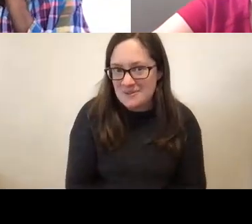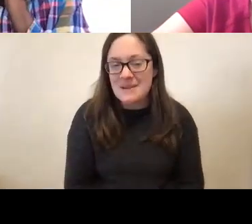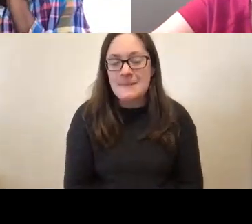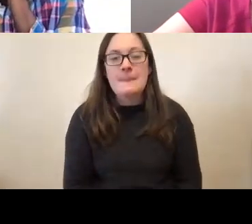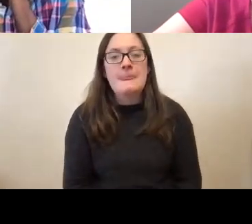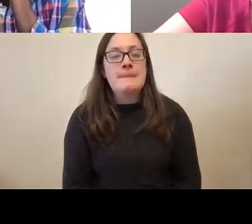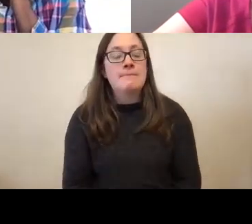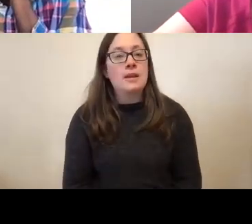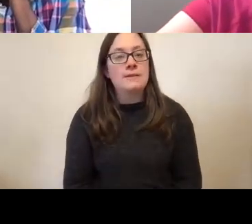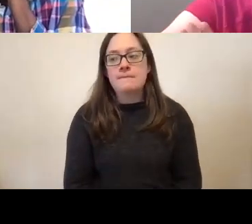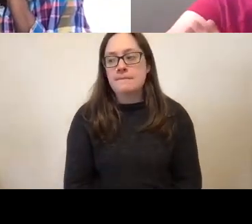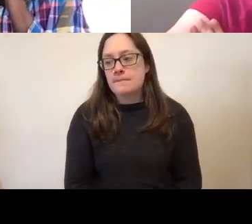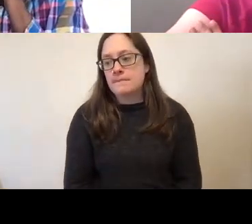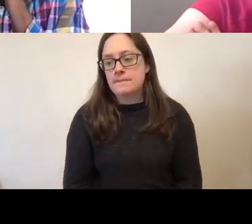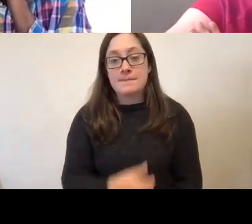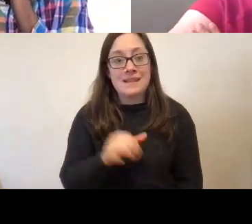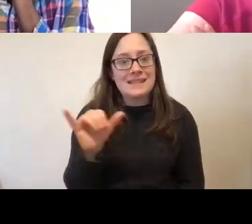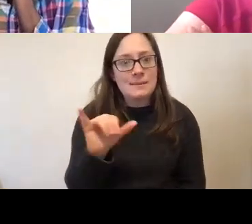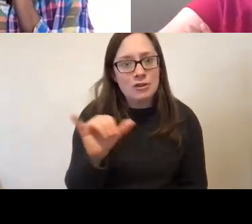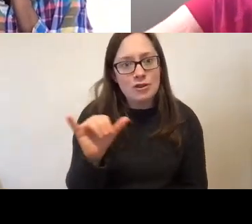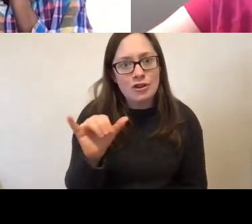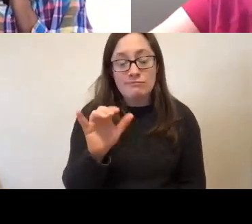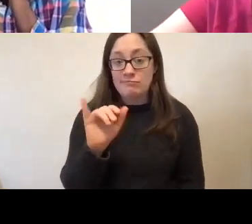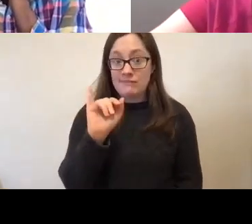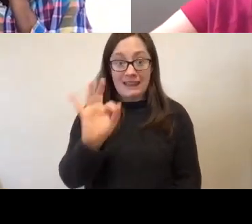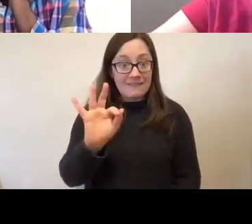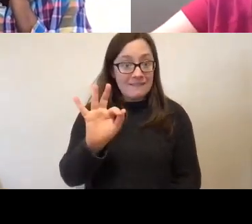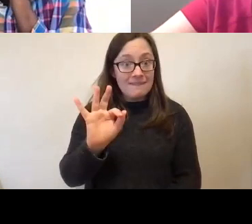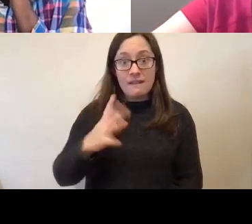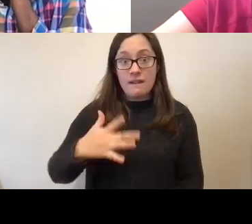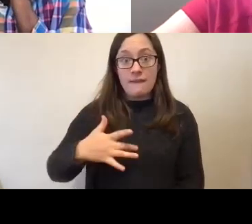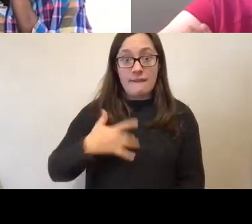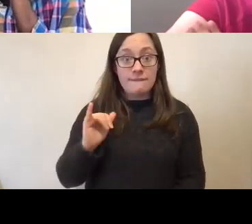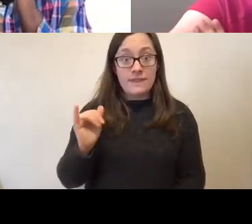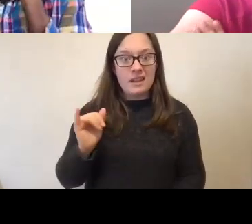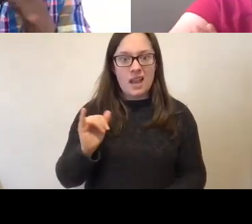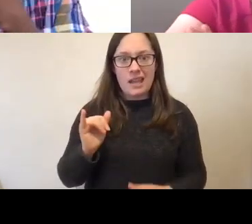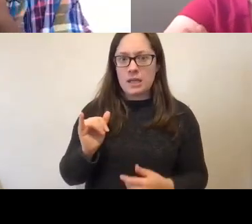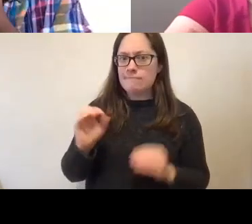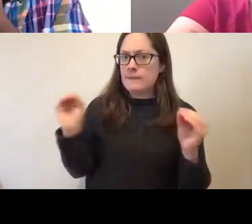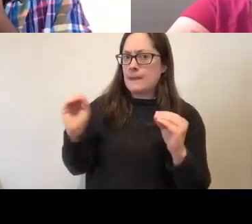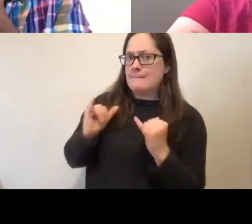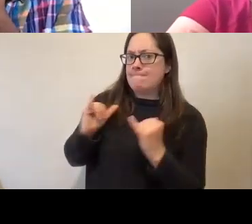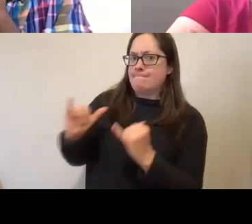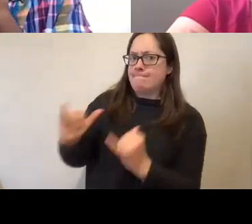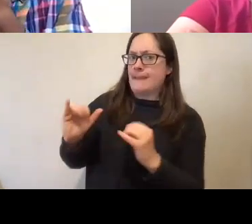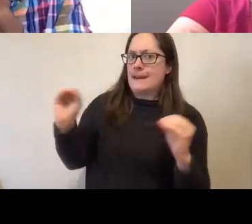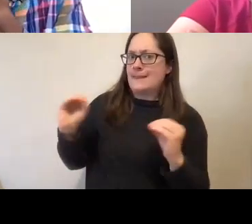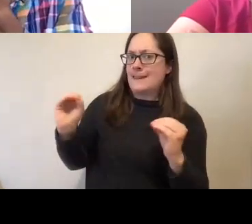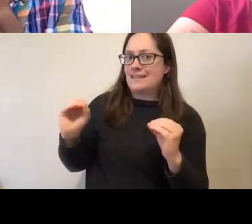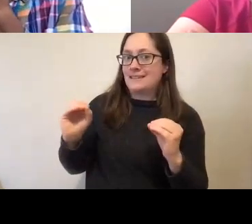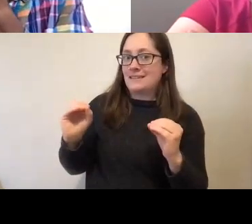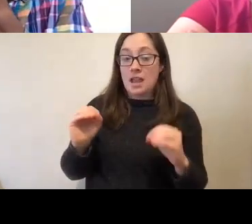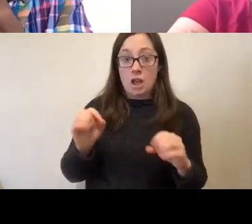echo your point about if you don't find something and you have the ability, to create it, definitely, I think that's a helpful